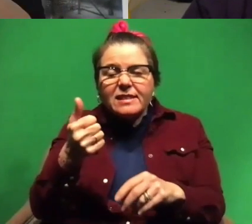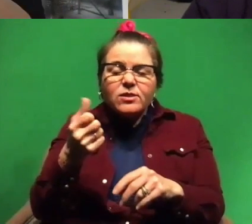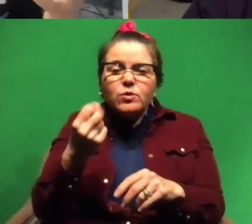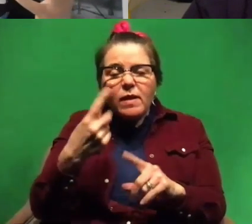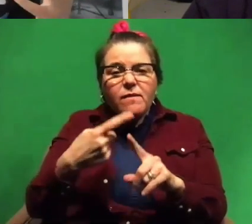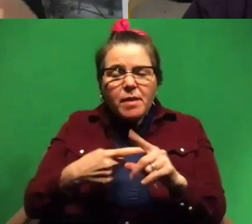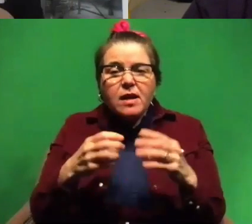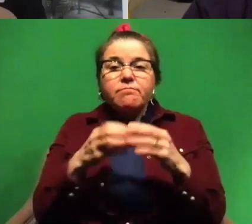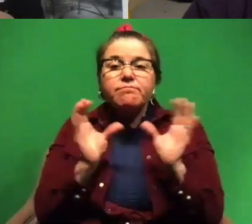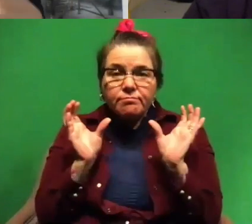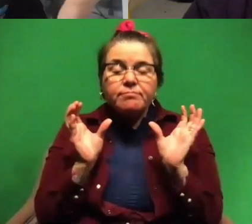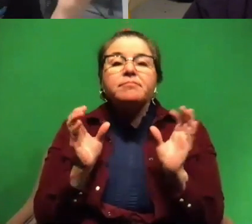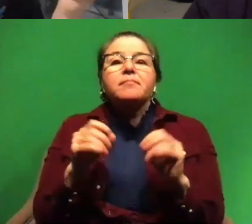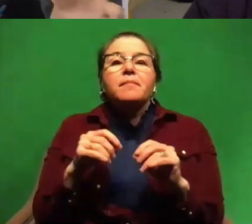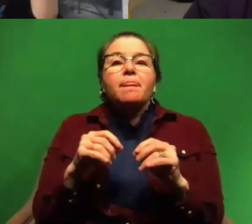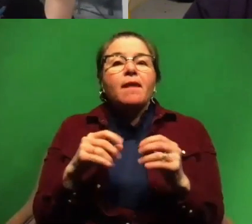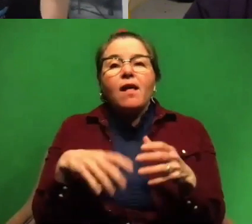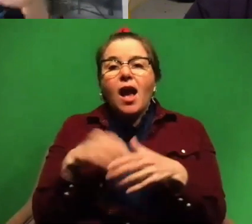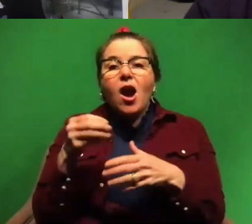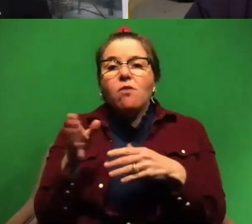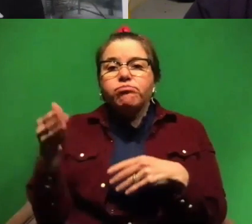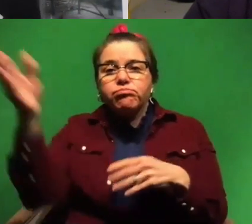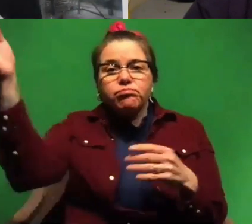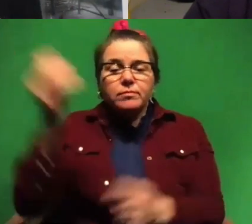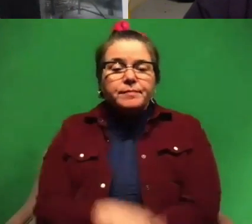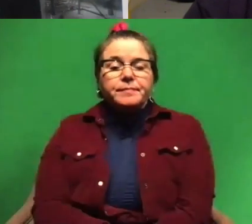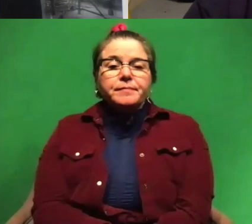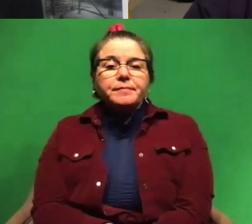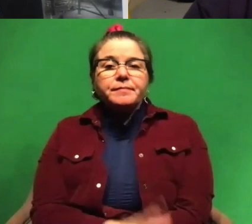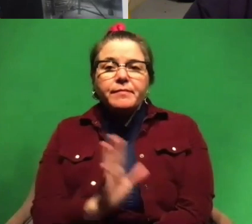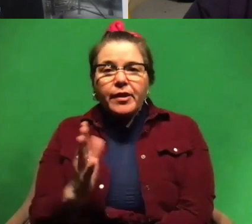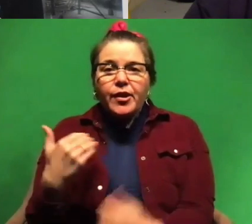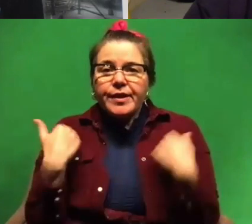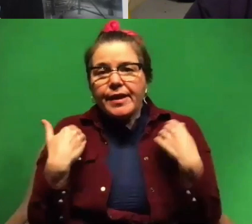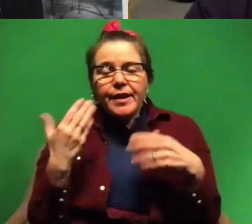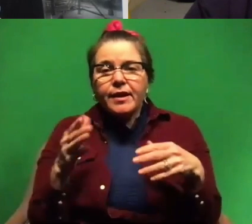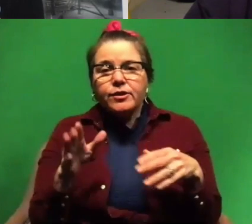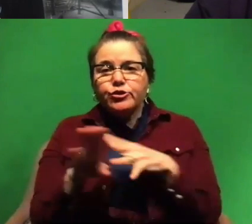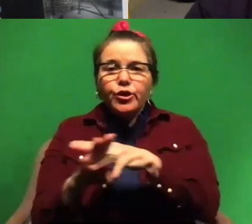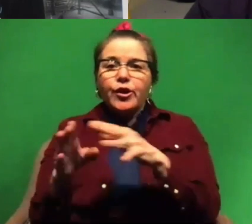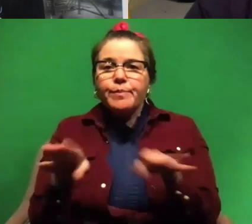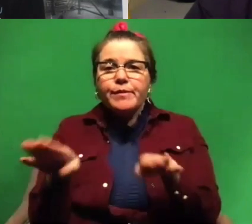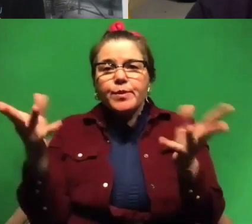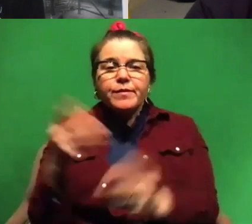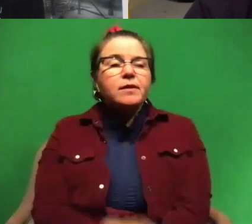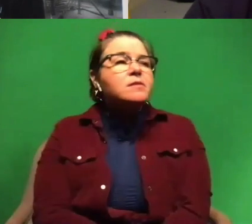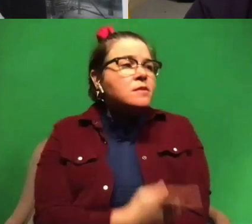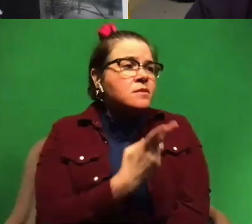they hatch and they're out there doing their juvenile shark thing. So that's